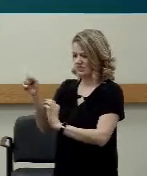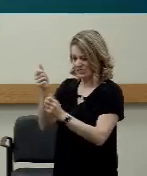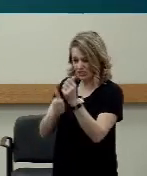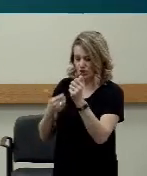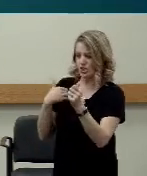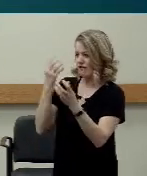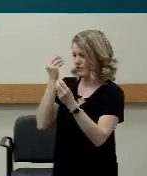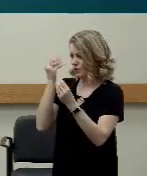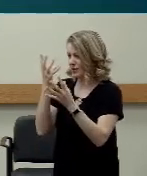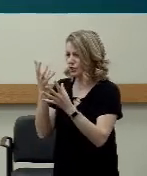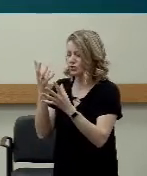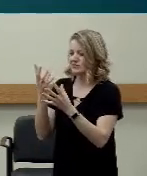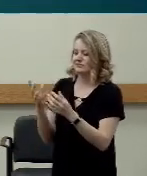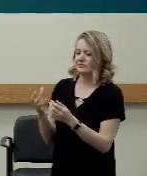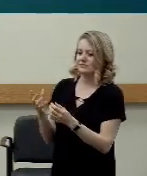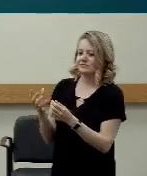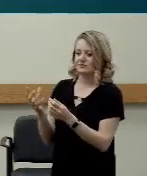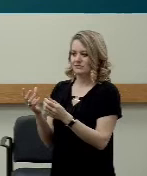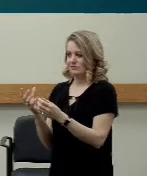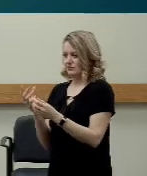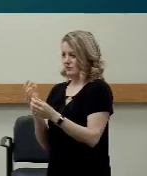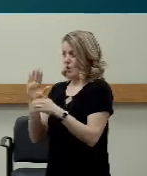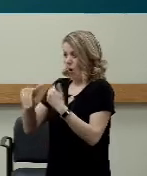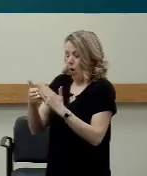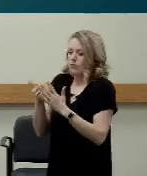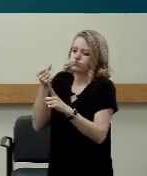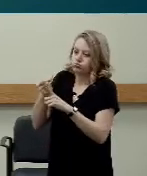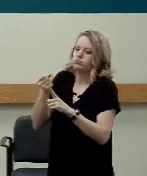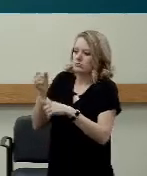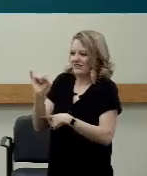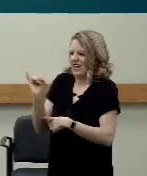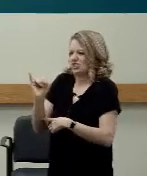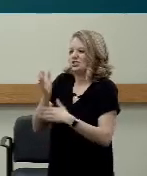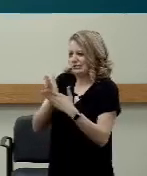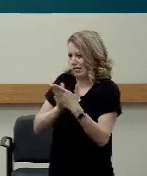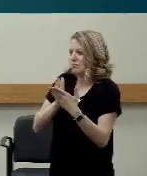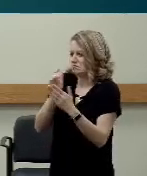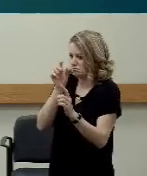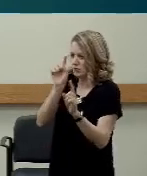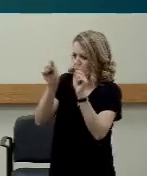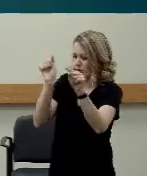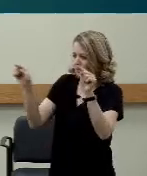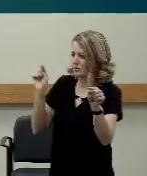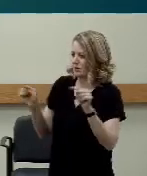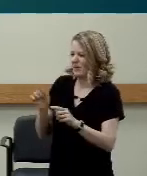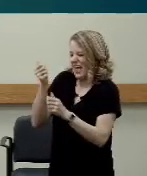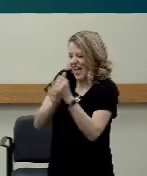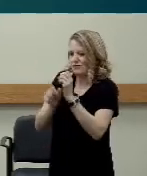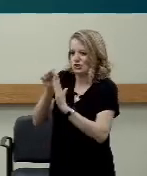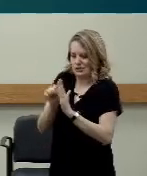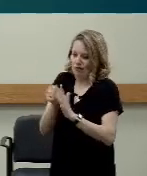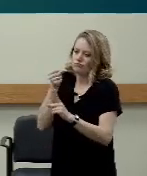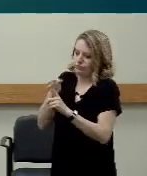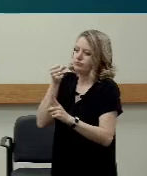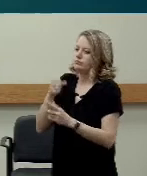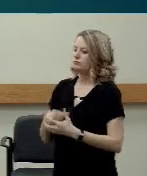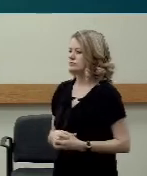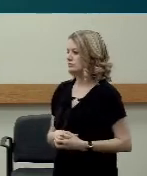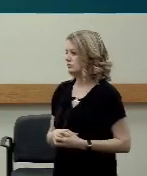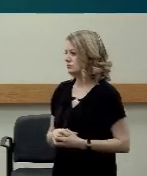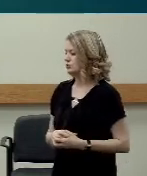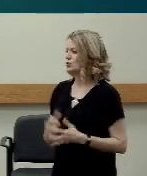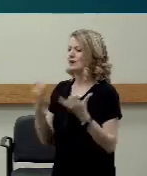few territories all infected with coronavirus. So we have a lot of